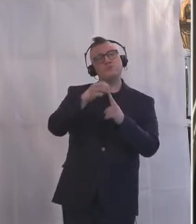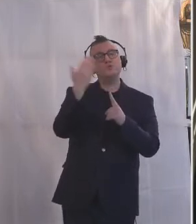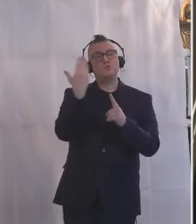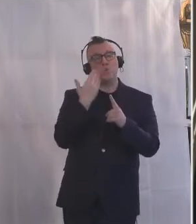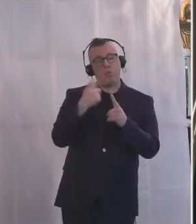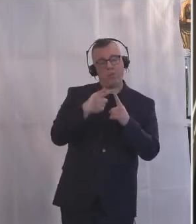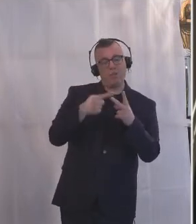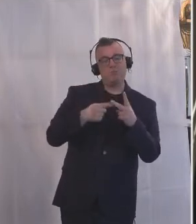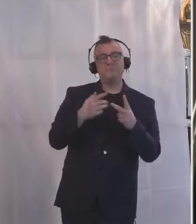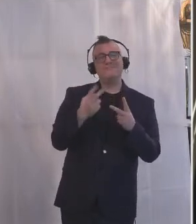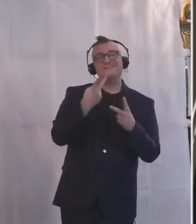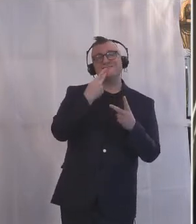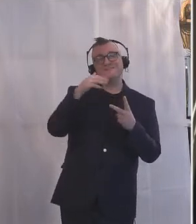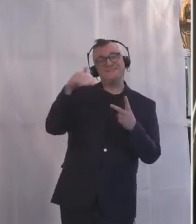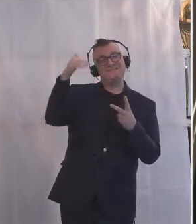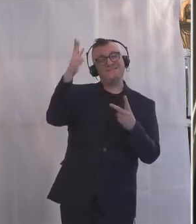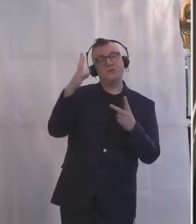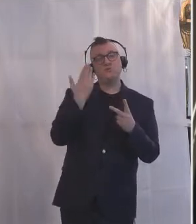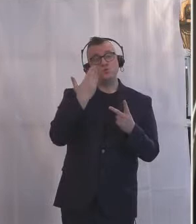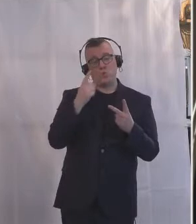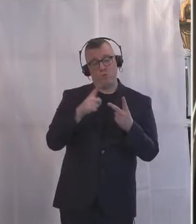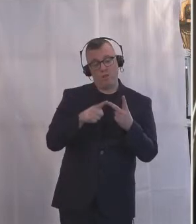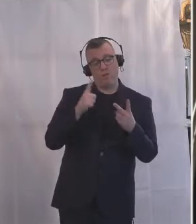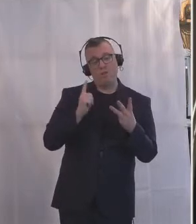secondary school one, and I have a